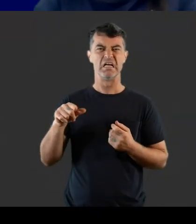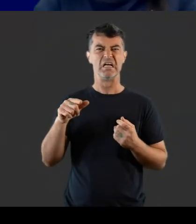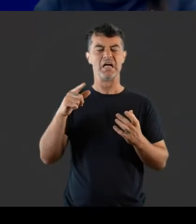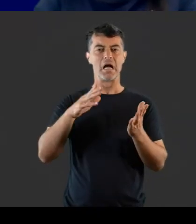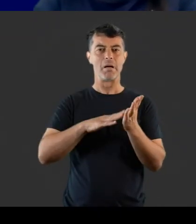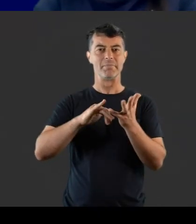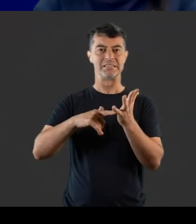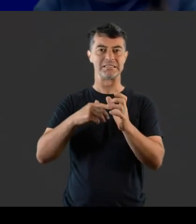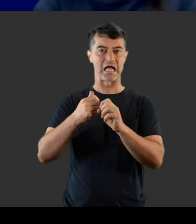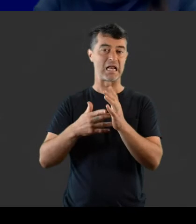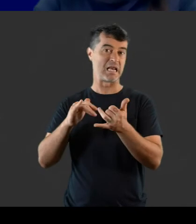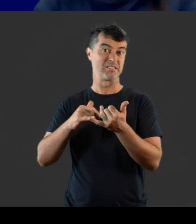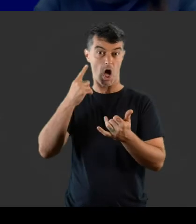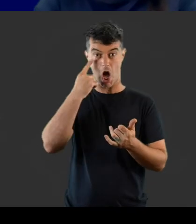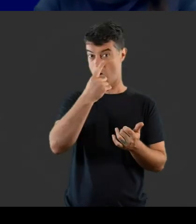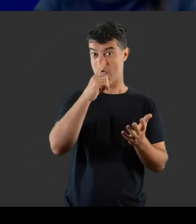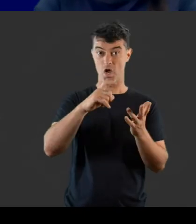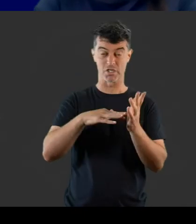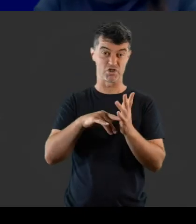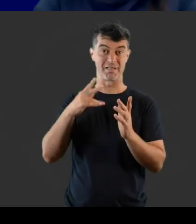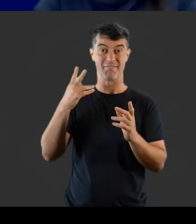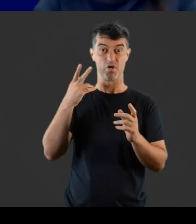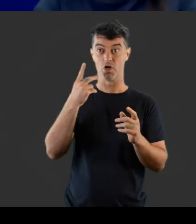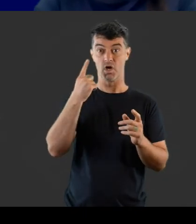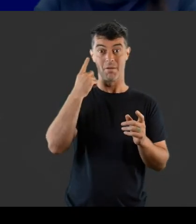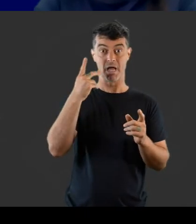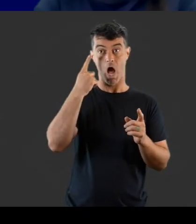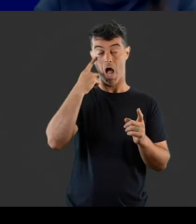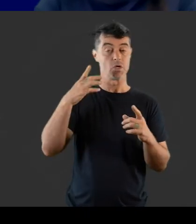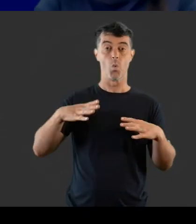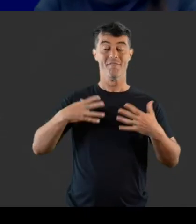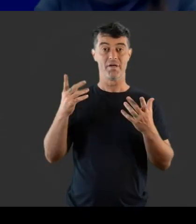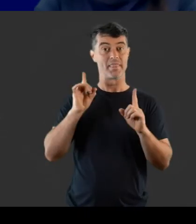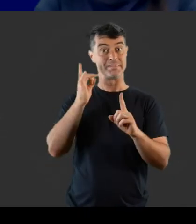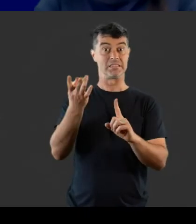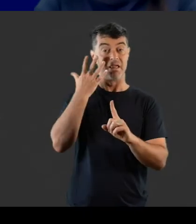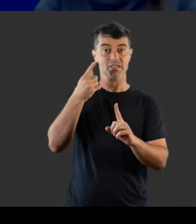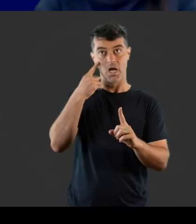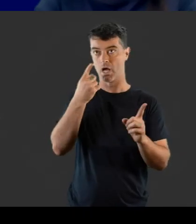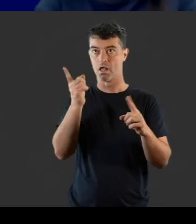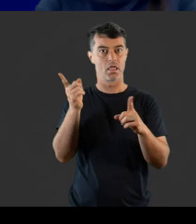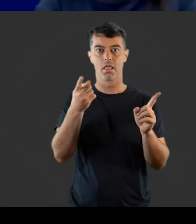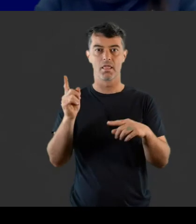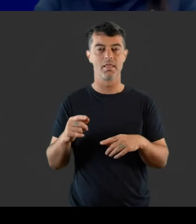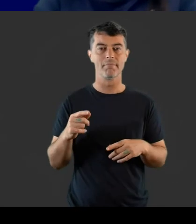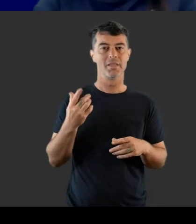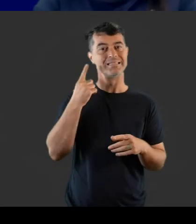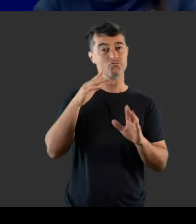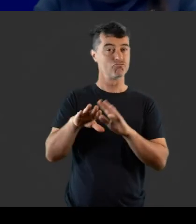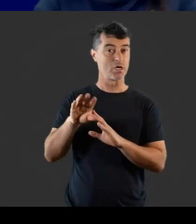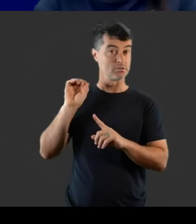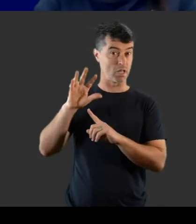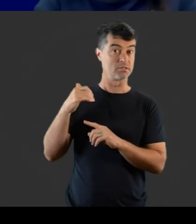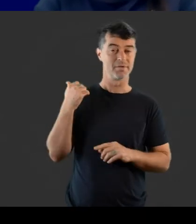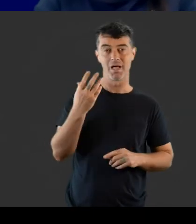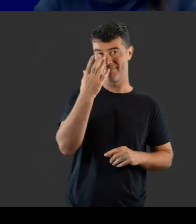Nystagmus is an eye condition which causes an involuntary to and fro of the eyes. On the